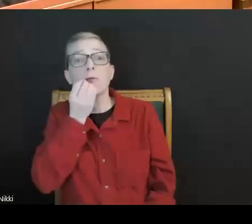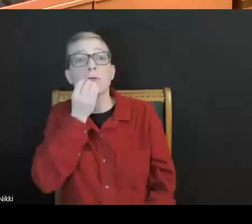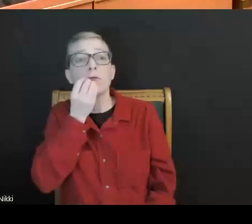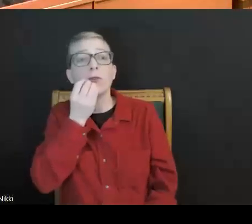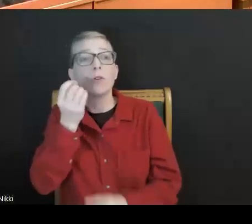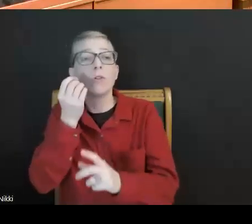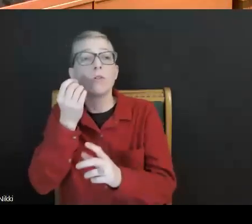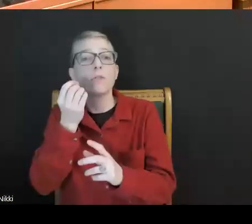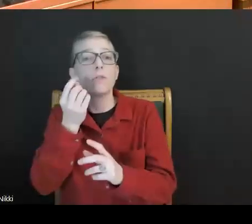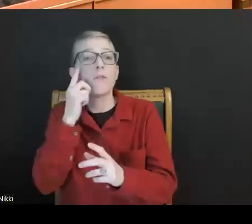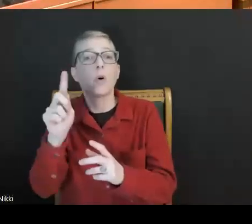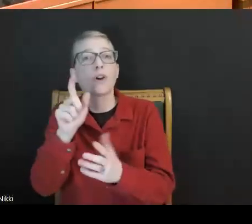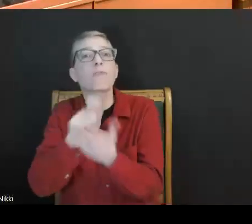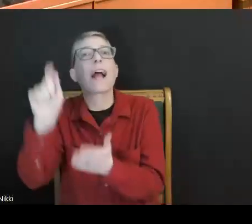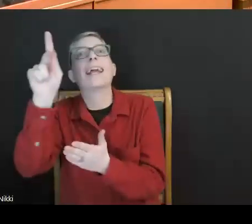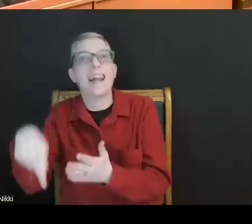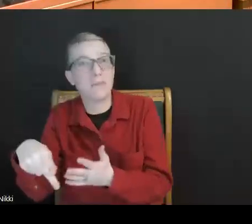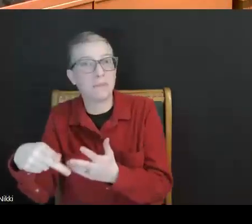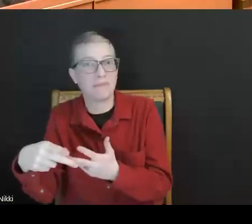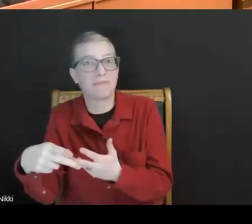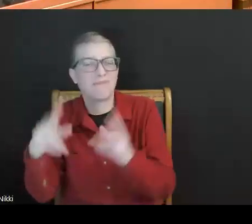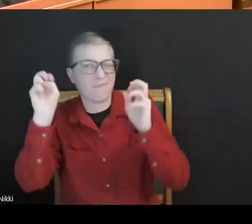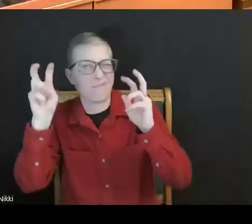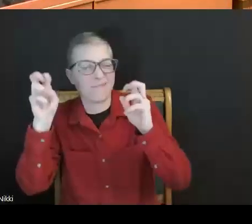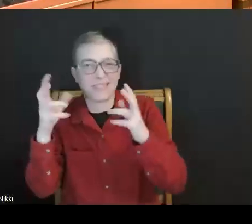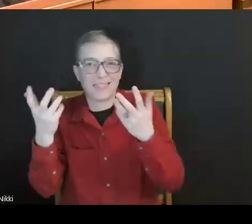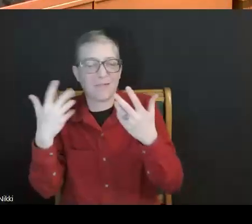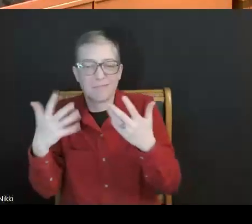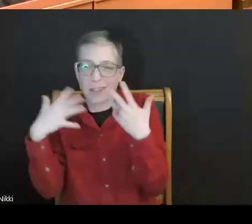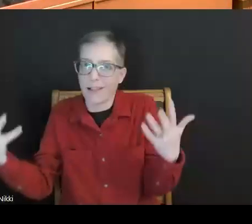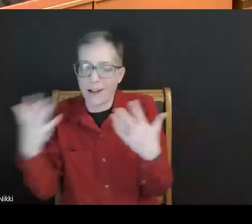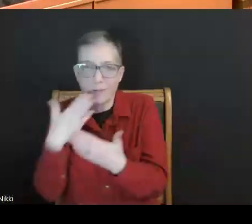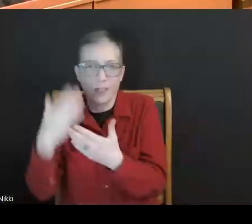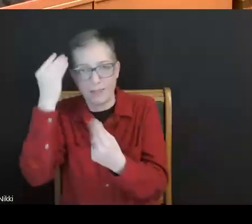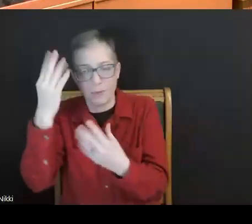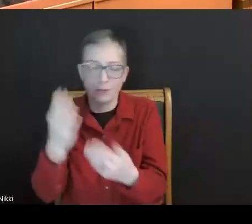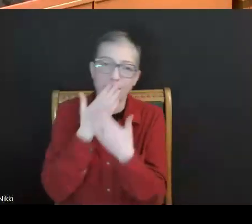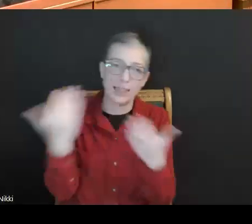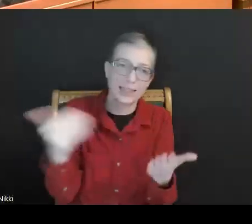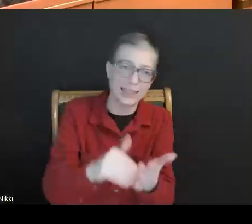so much information and need about programs like this. So thanks again.